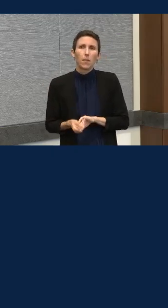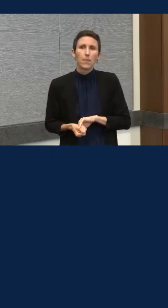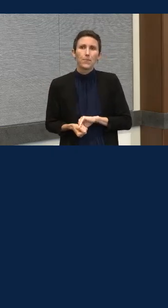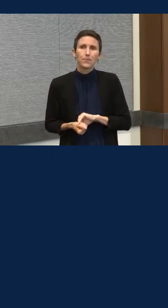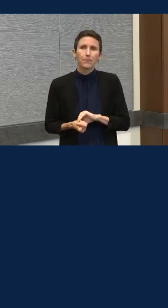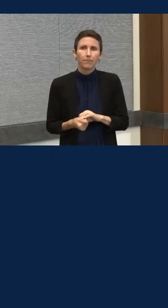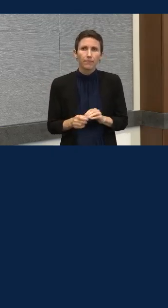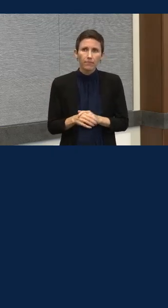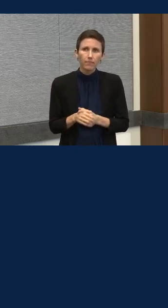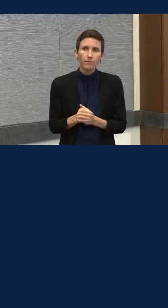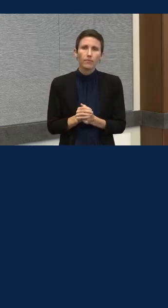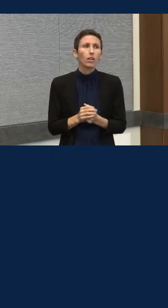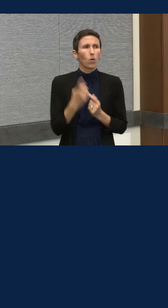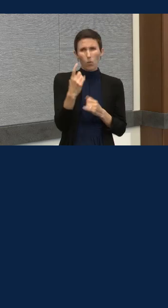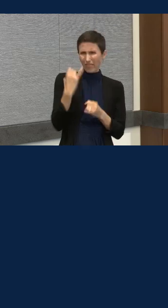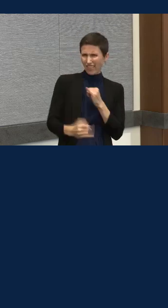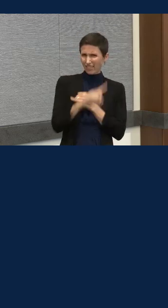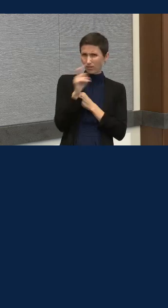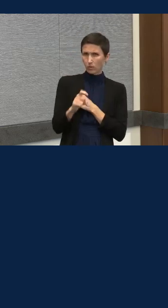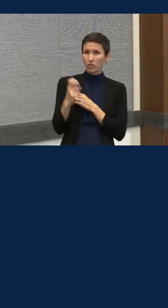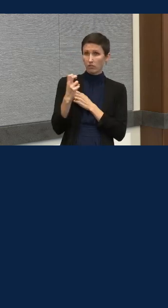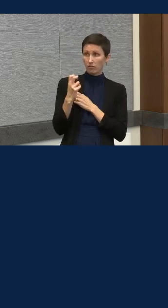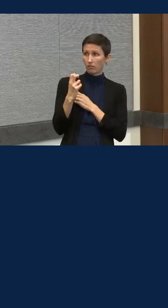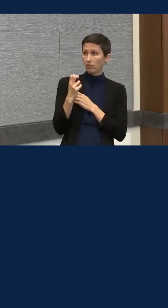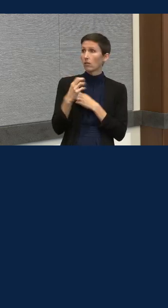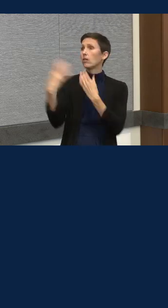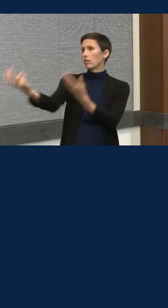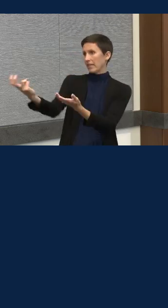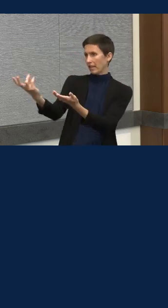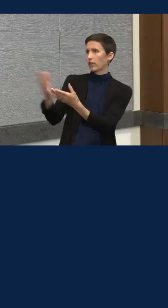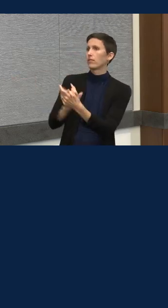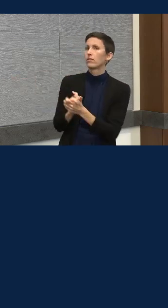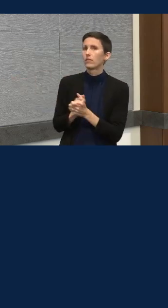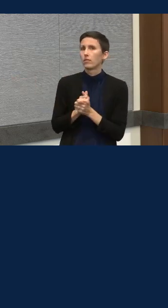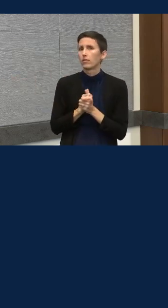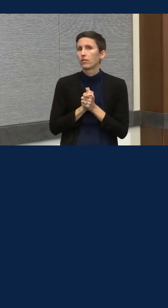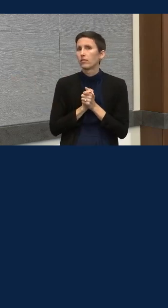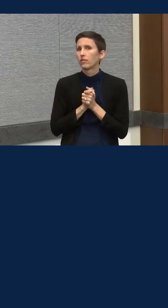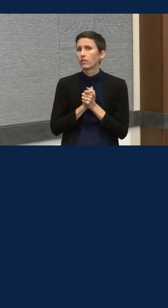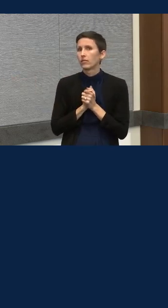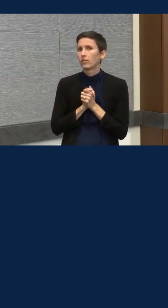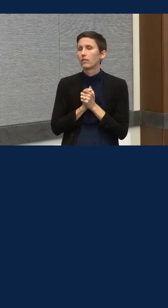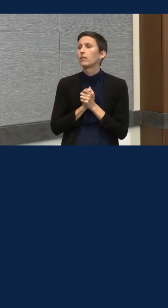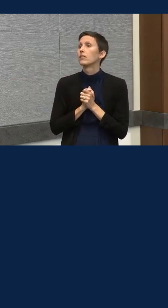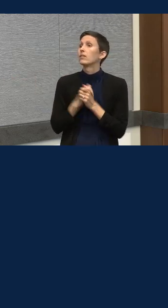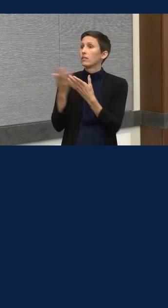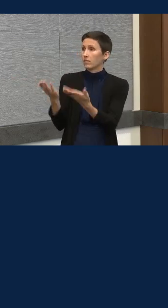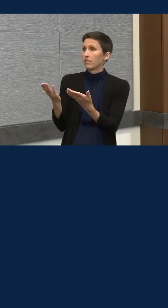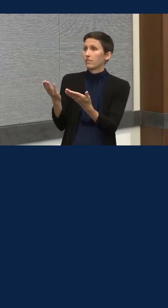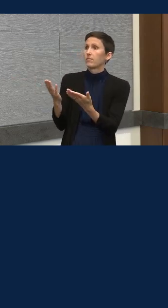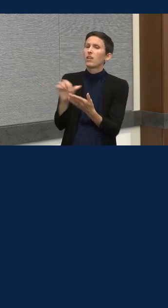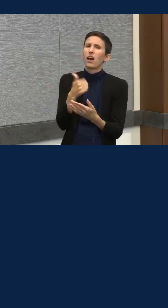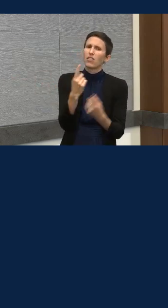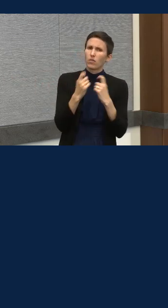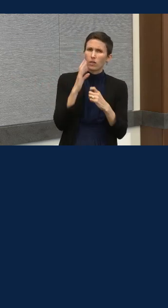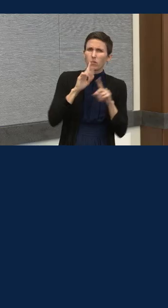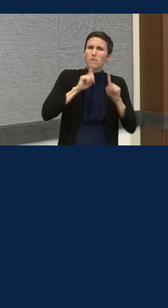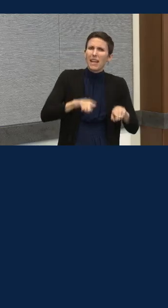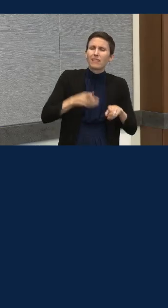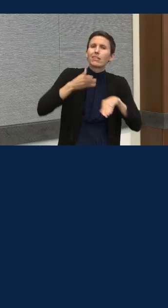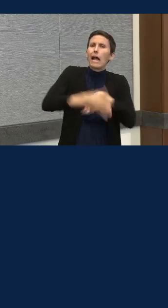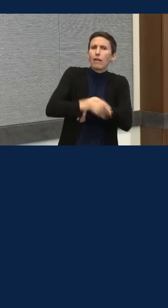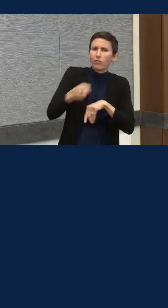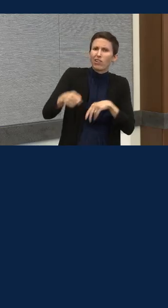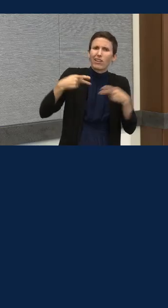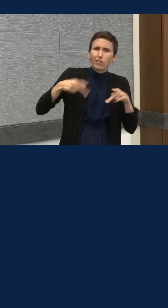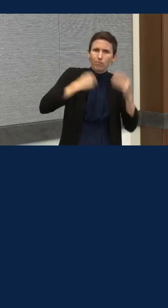Great, we'll sneak in one last question in the back, or there, yep. And then unless others will go for at the reception. Please go ahead. Yeah. Thank you, Dr. Cone, for this great